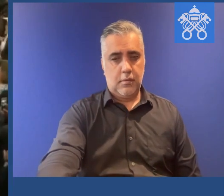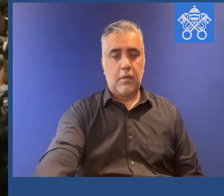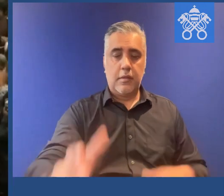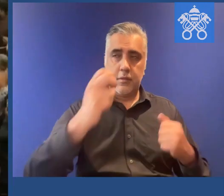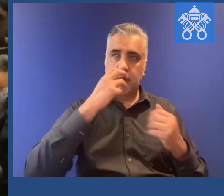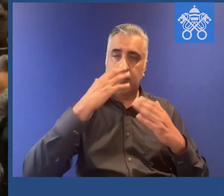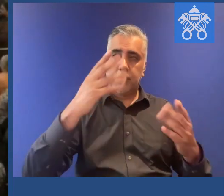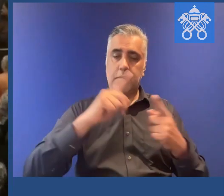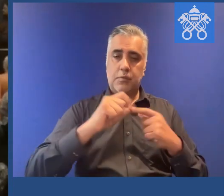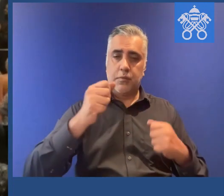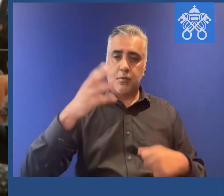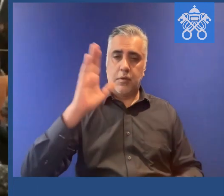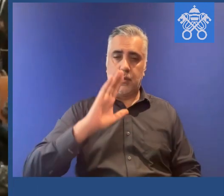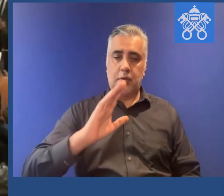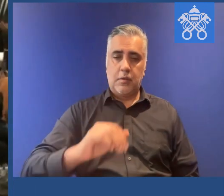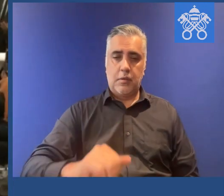Thanks be to God.